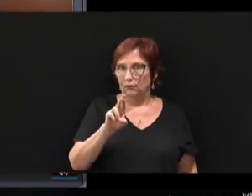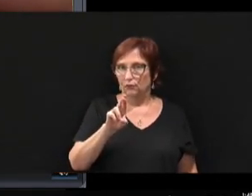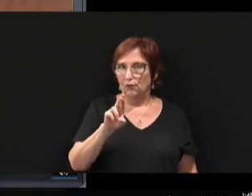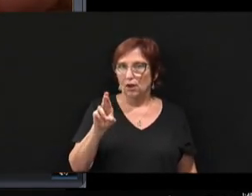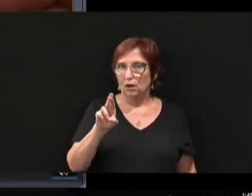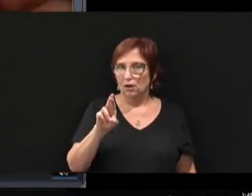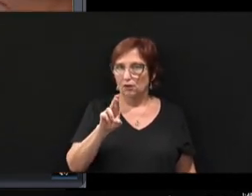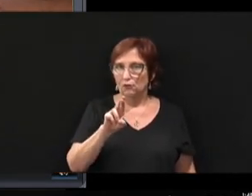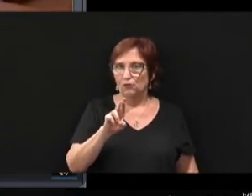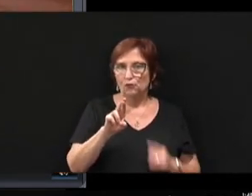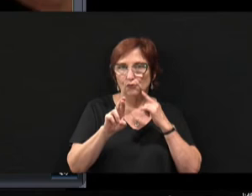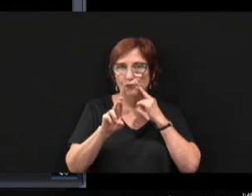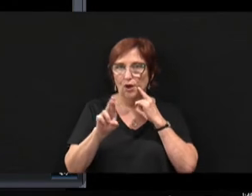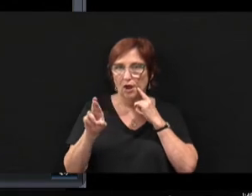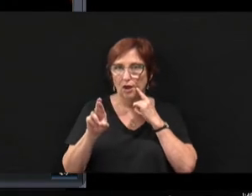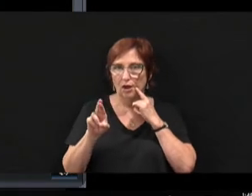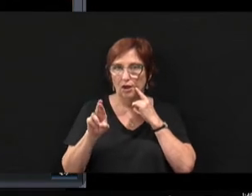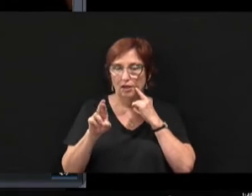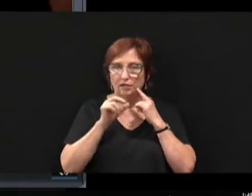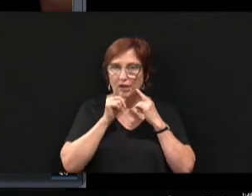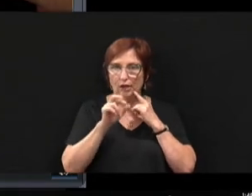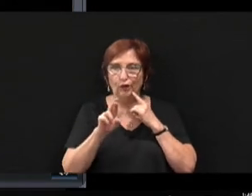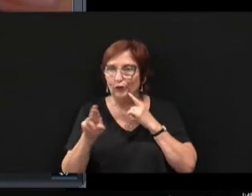happy puppy. Let's try that again.